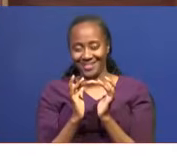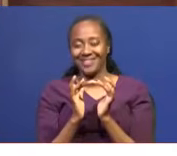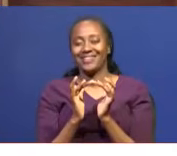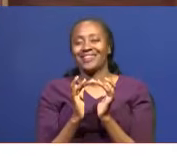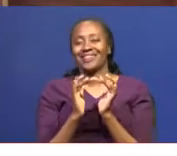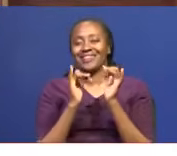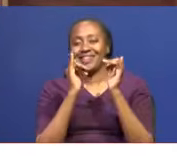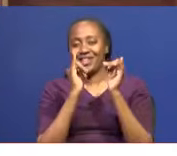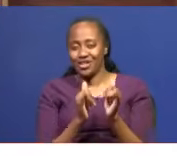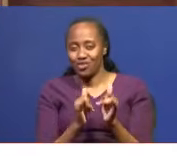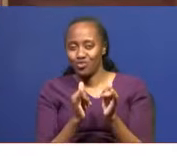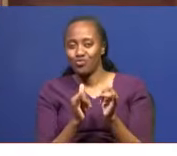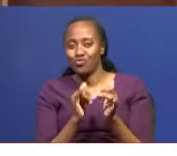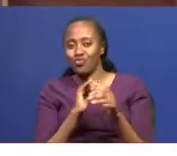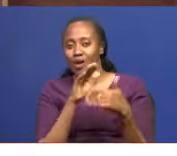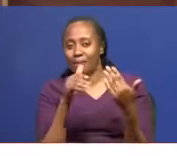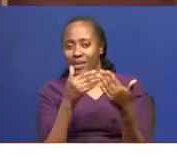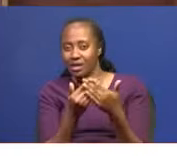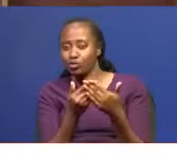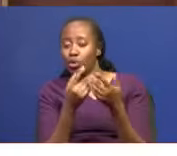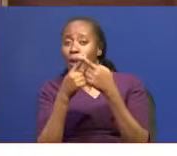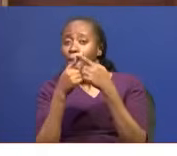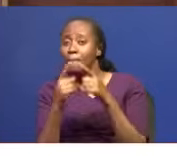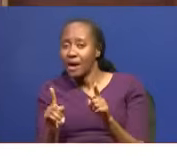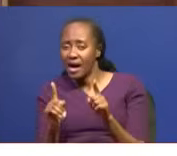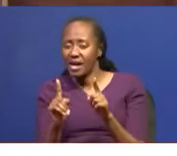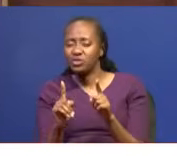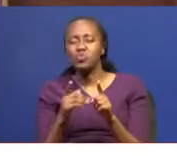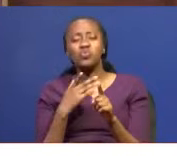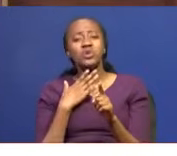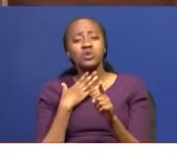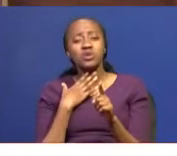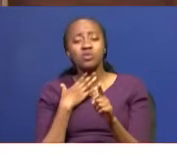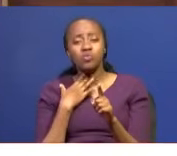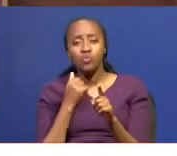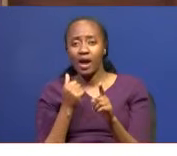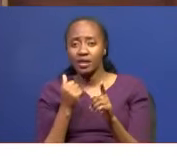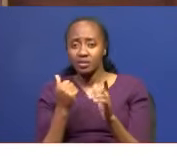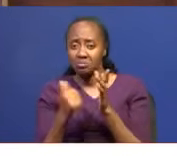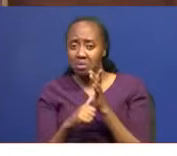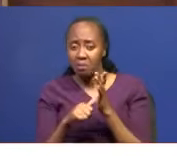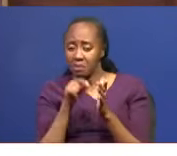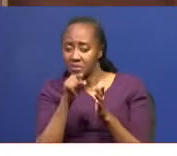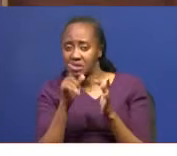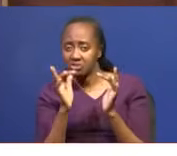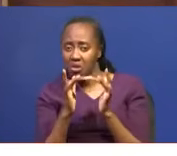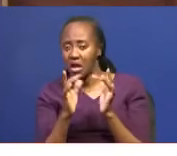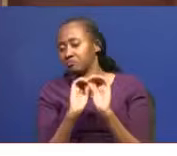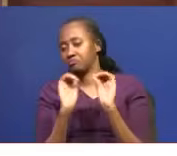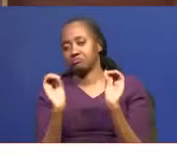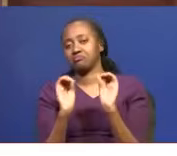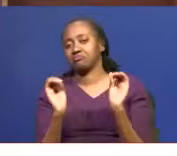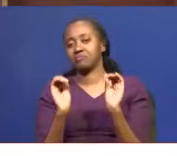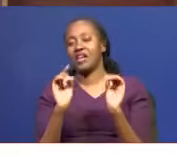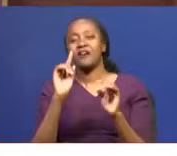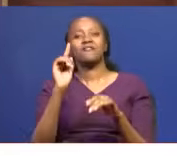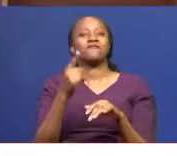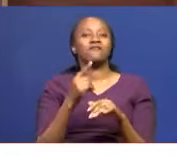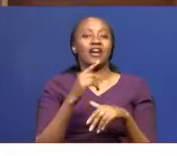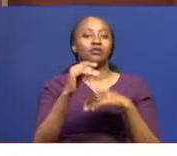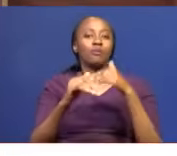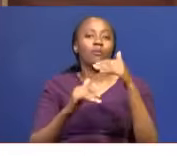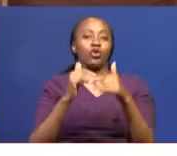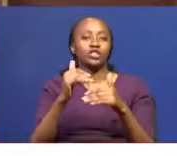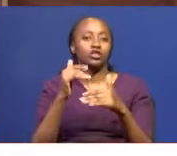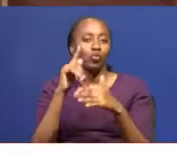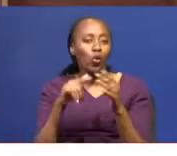recruitment. We don't have a problem with online recruitment, where the first process is online applications